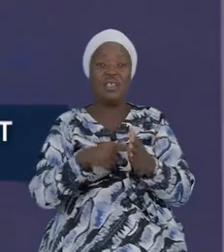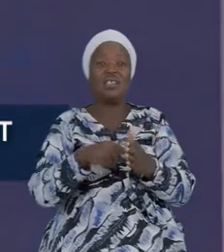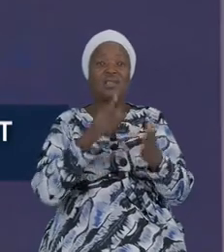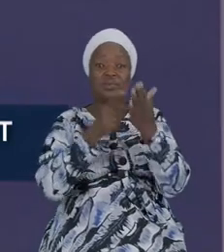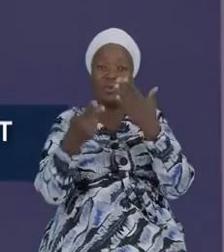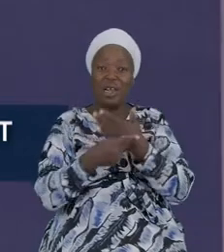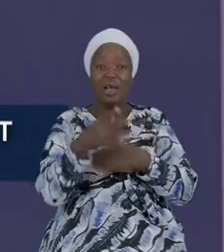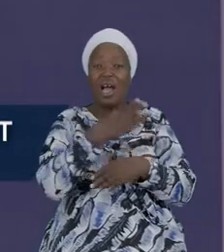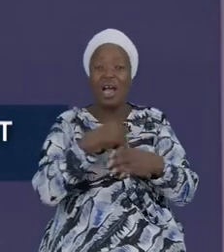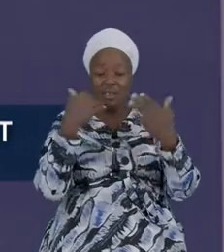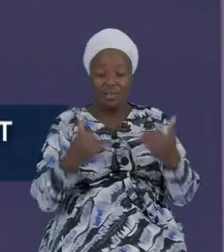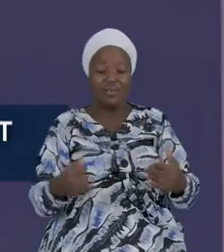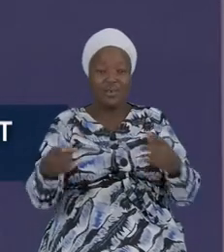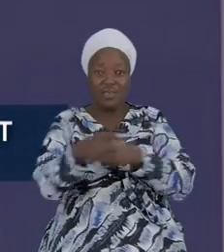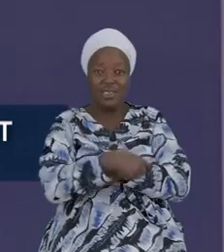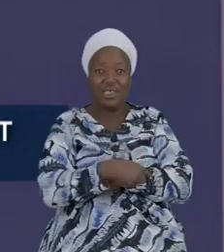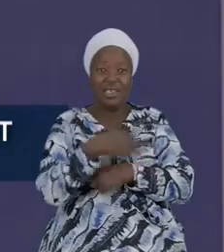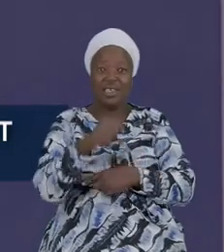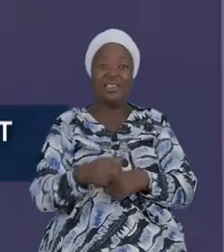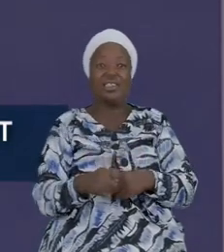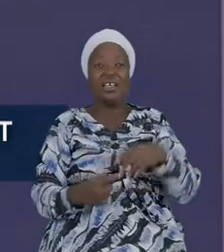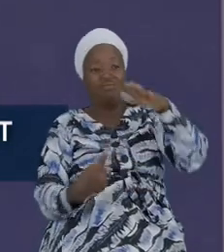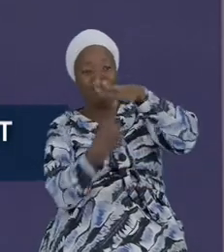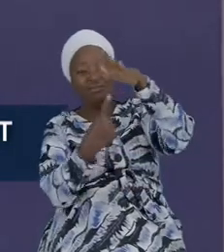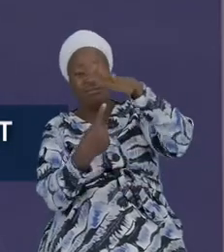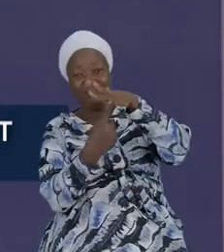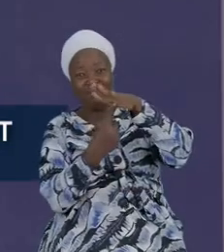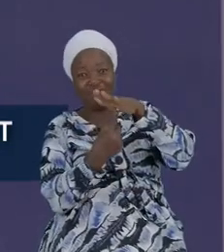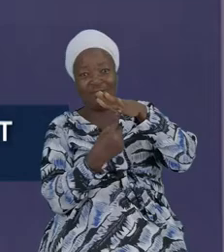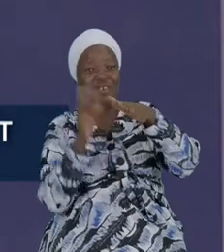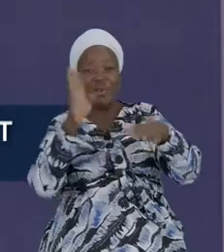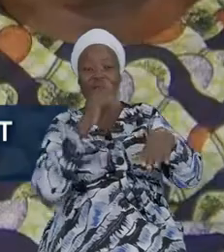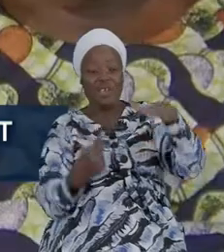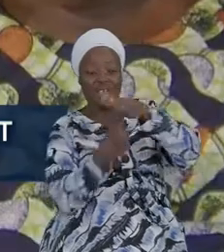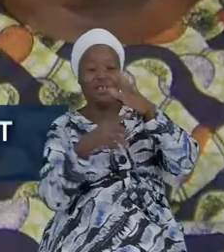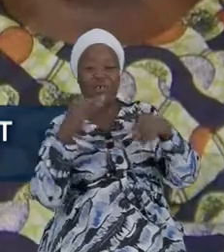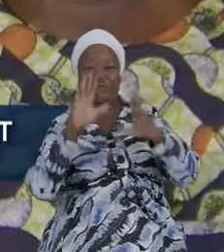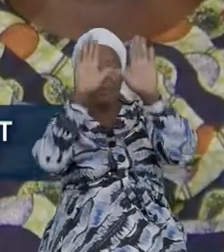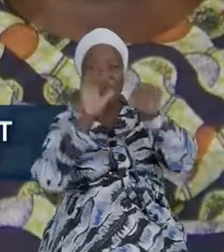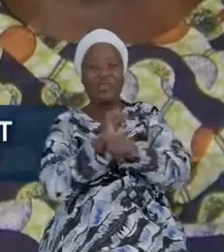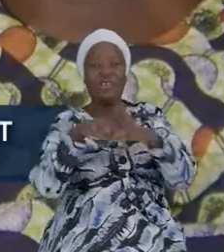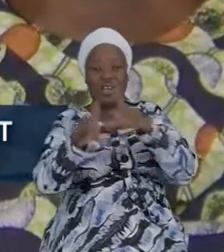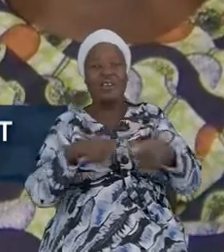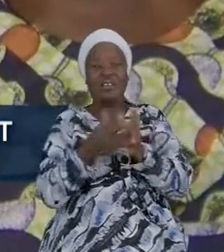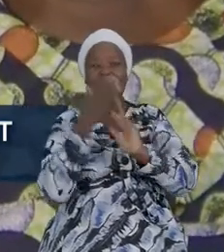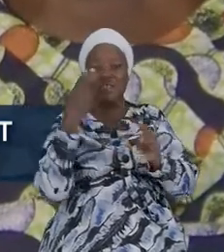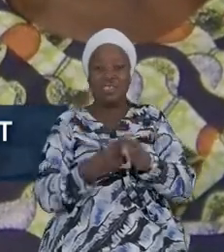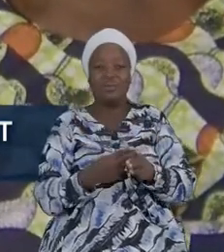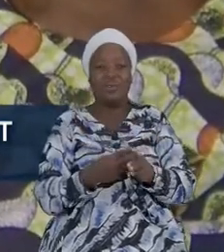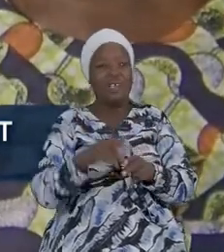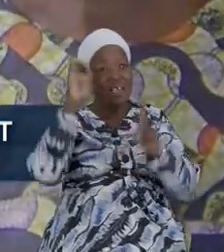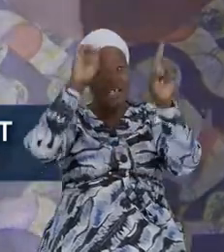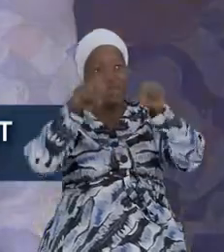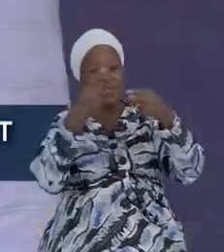crusade. And today, the climax will be the climax of miracle in your life. He went about doing